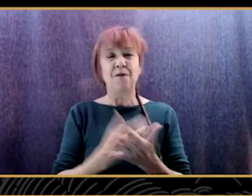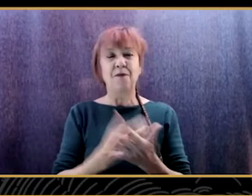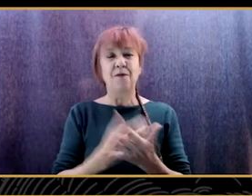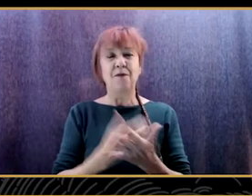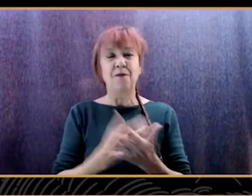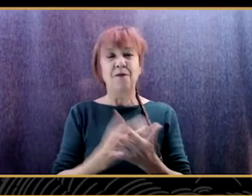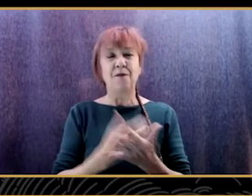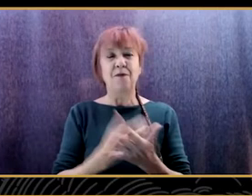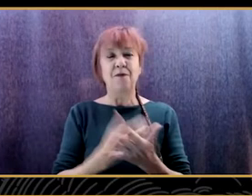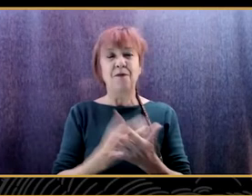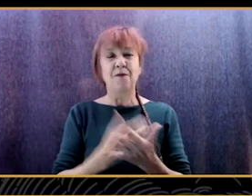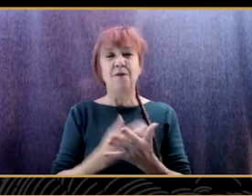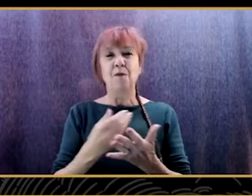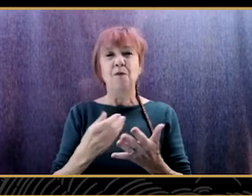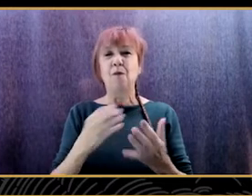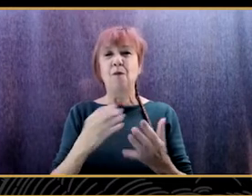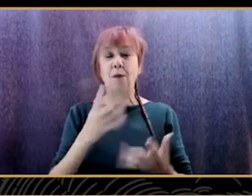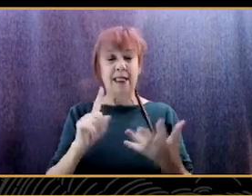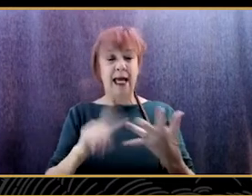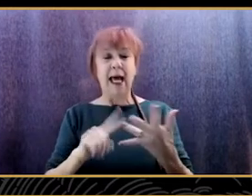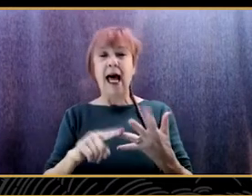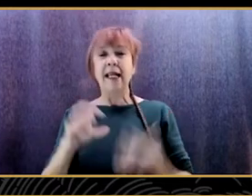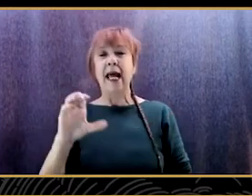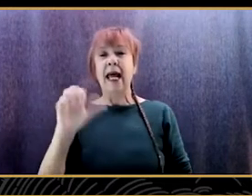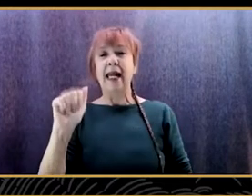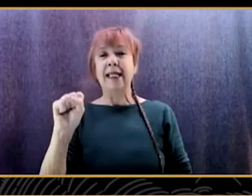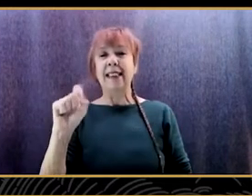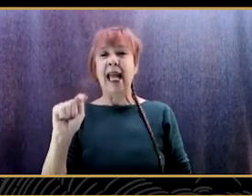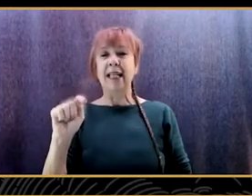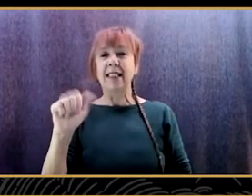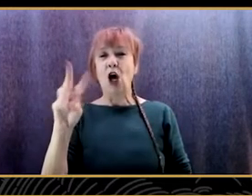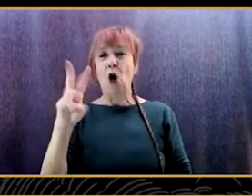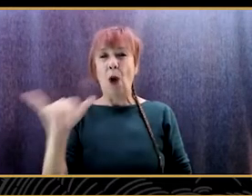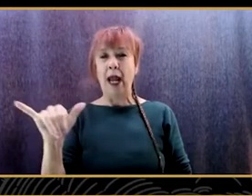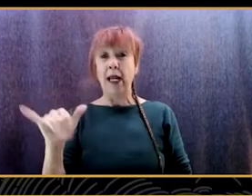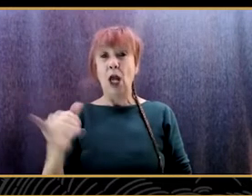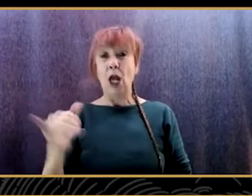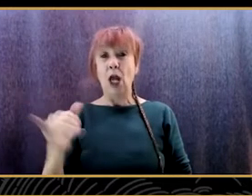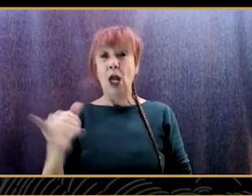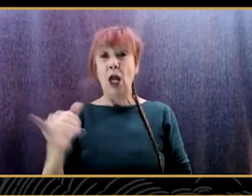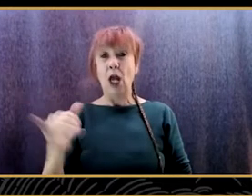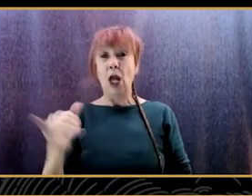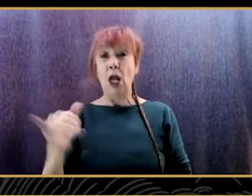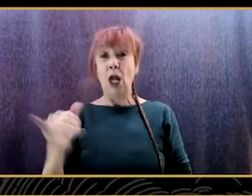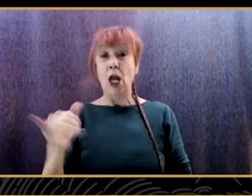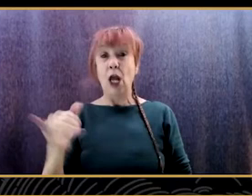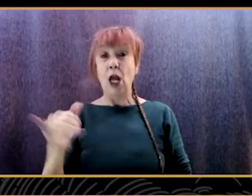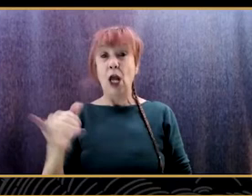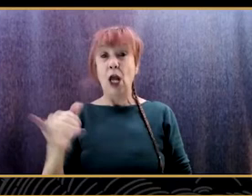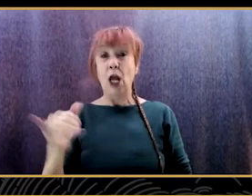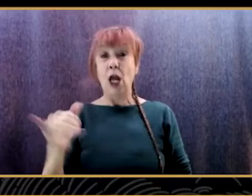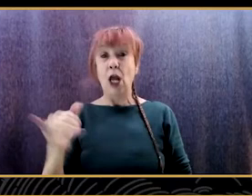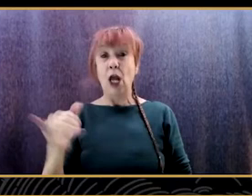The flower's stem is a pencil. And castaway, poems for our time. Cover art filled with bright,